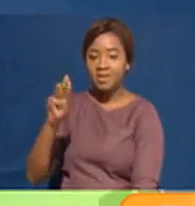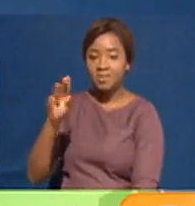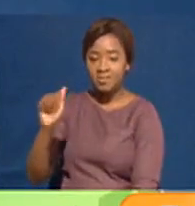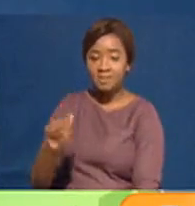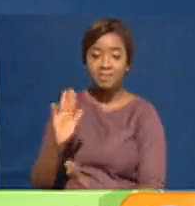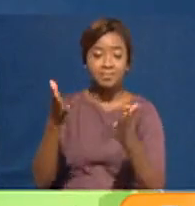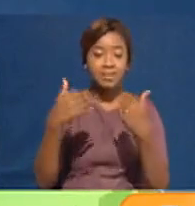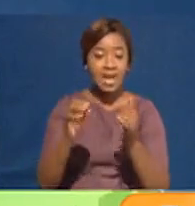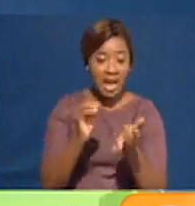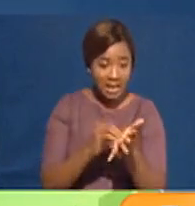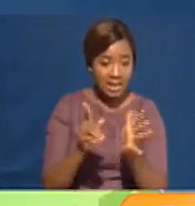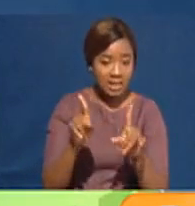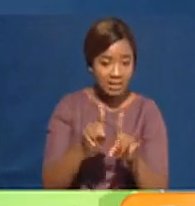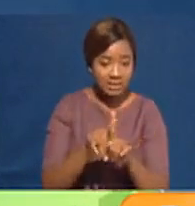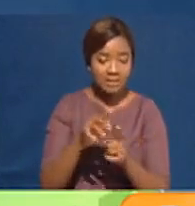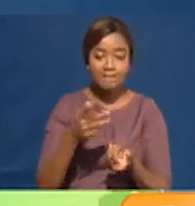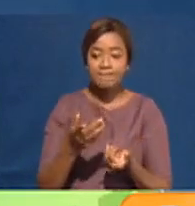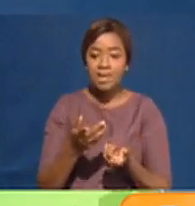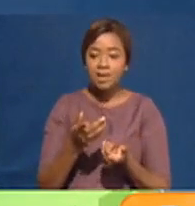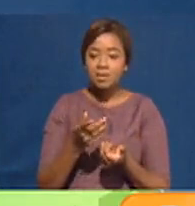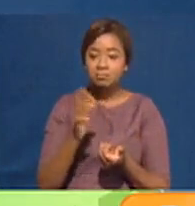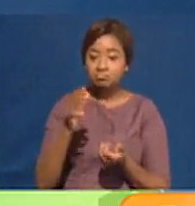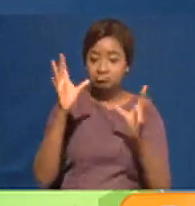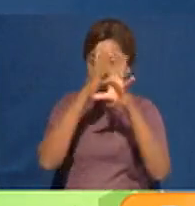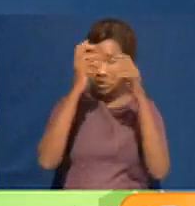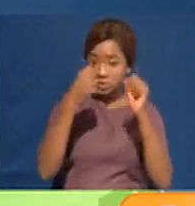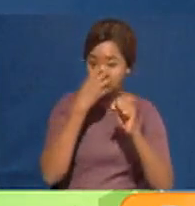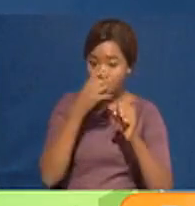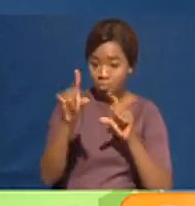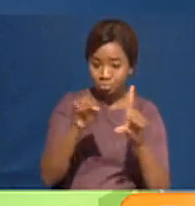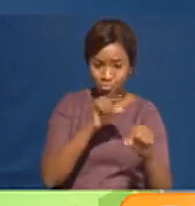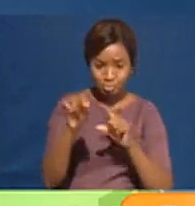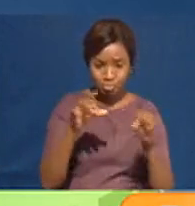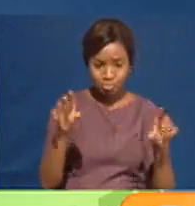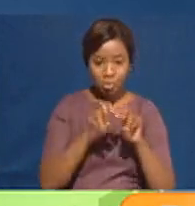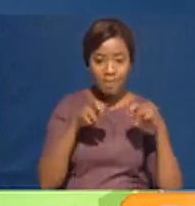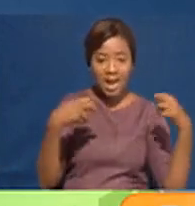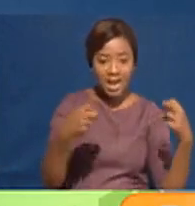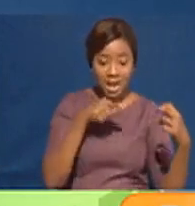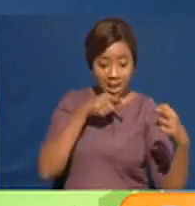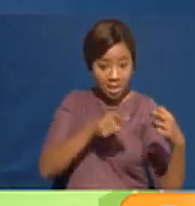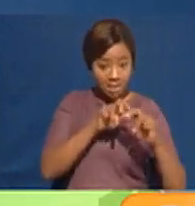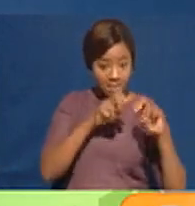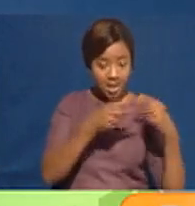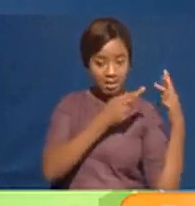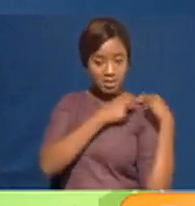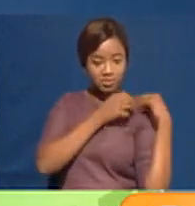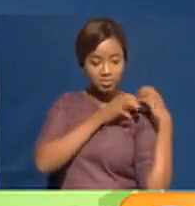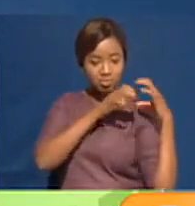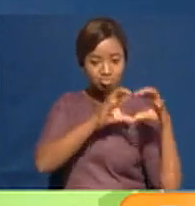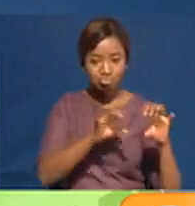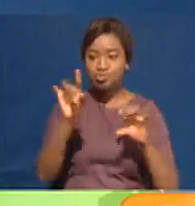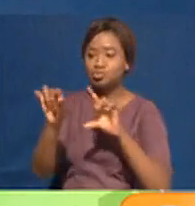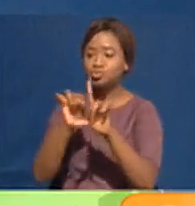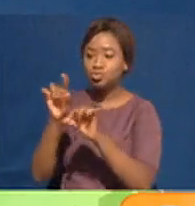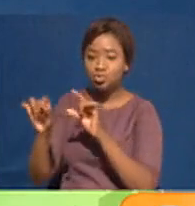me, I beg your pardon. President has just appointed a seven-member panel that will help in the recruitment of the IEBC chairperson and the